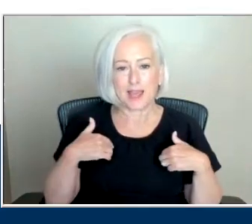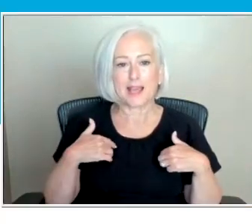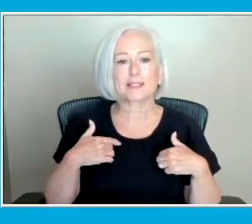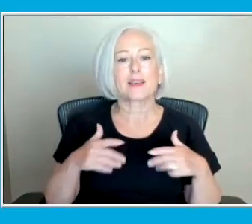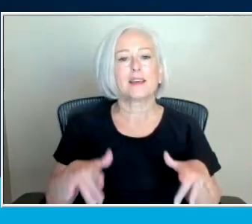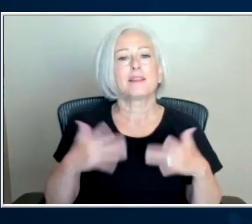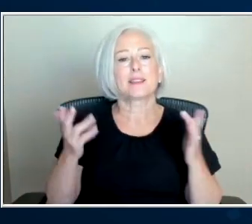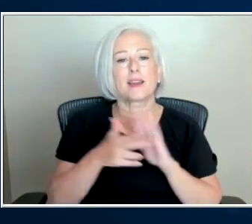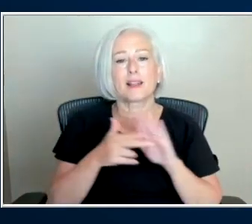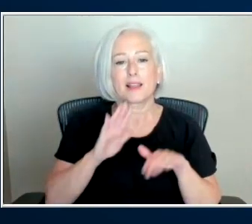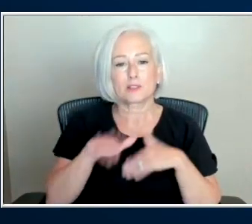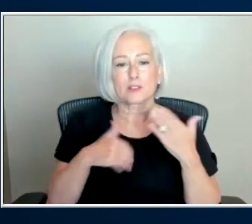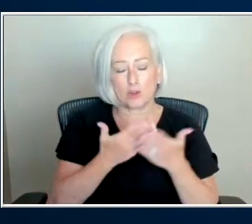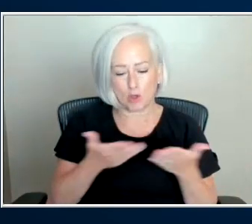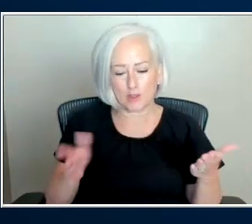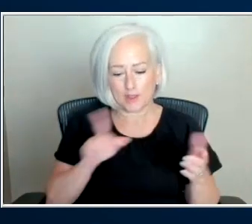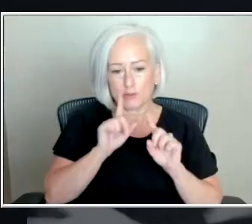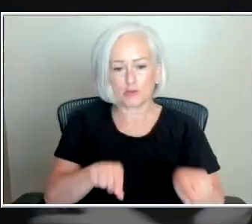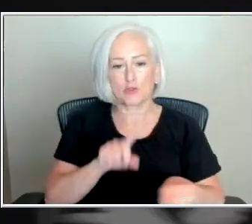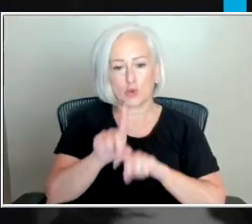your questions. Monday at 8.